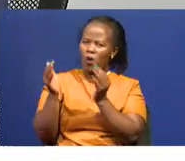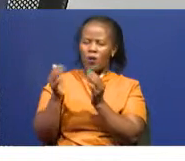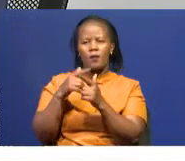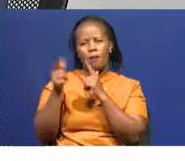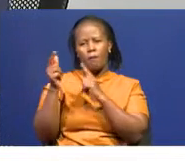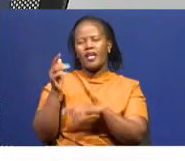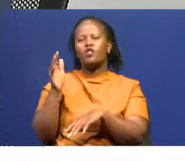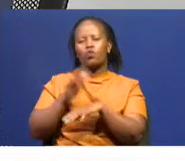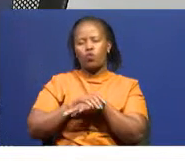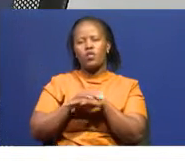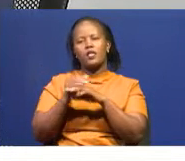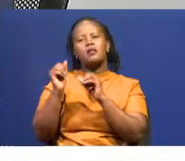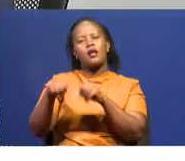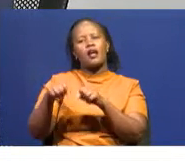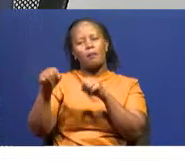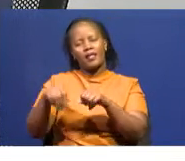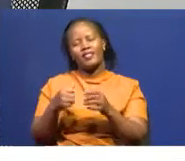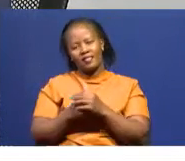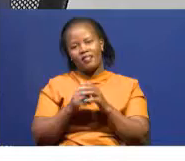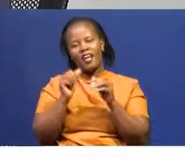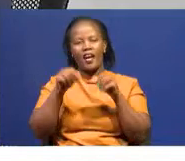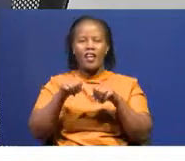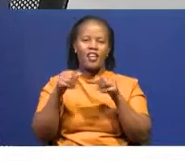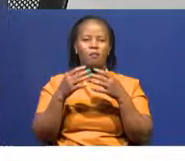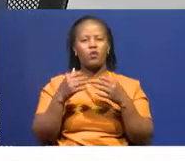diagnostic capacity. Mm-hmm. So they're able to do your